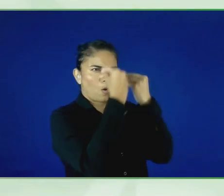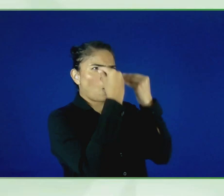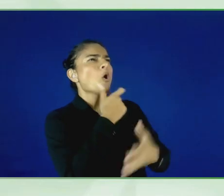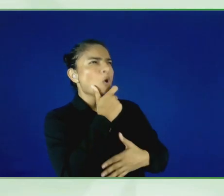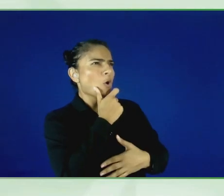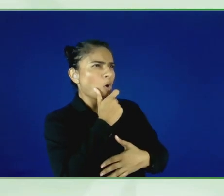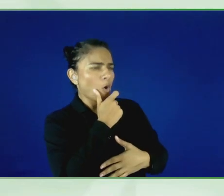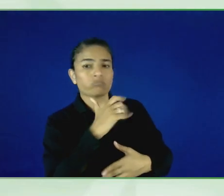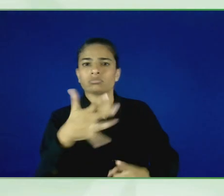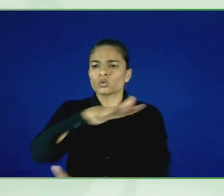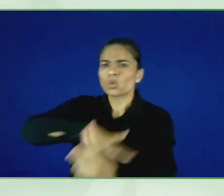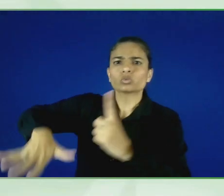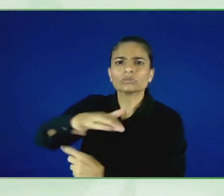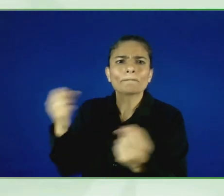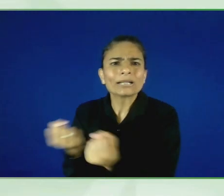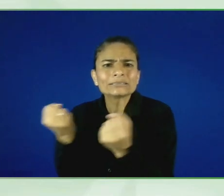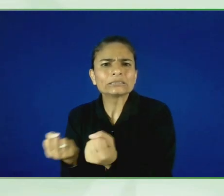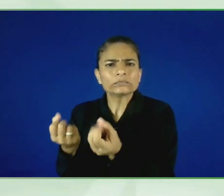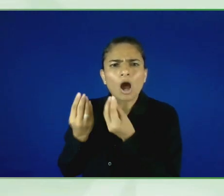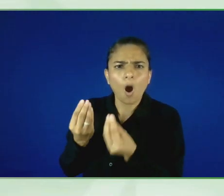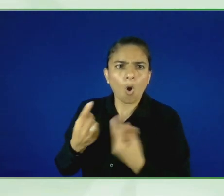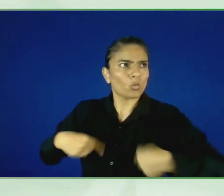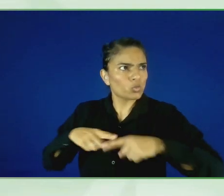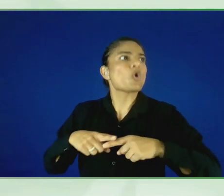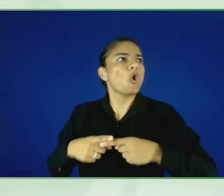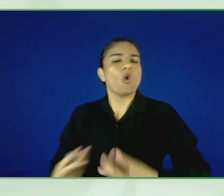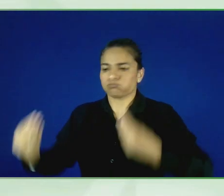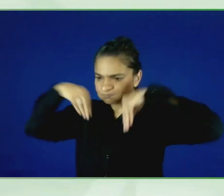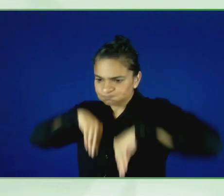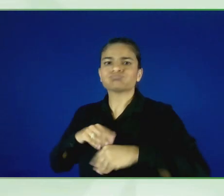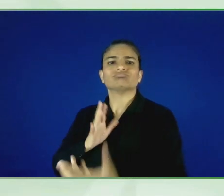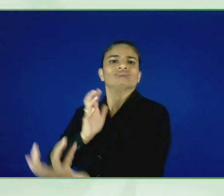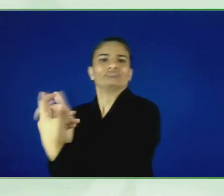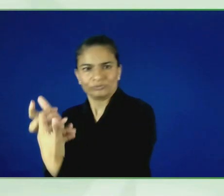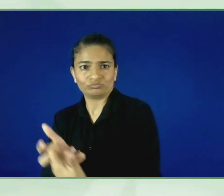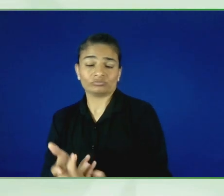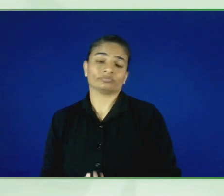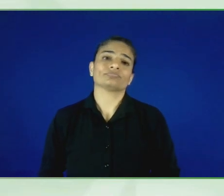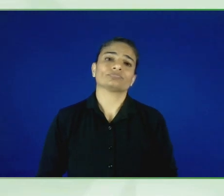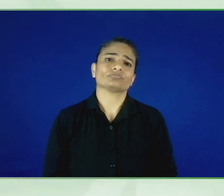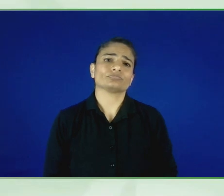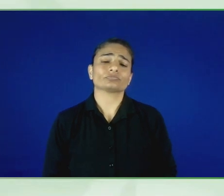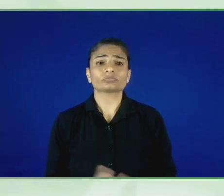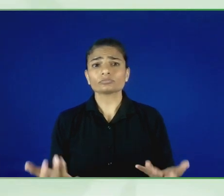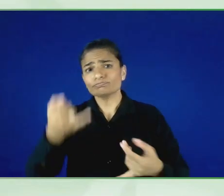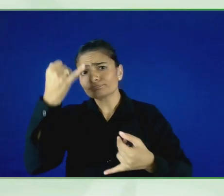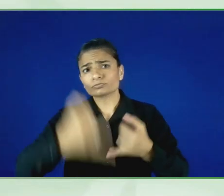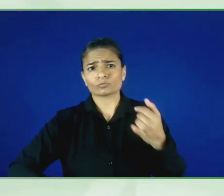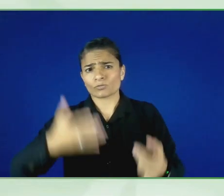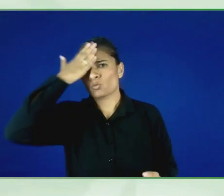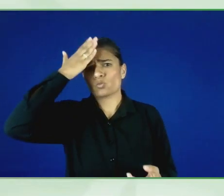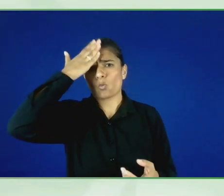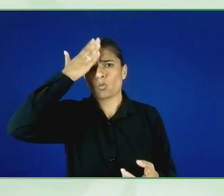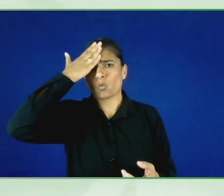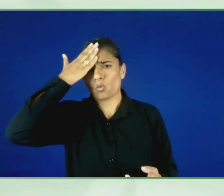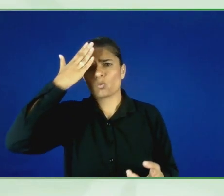know that Wolfgang mentioned this as well, and I'm glad to hear that we're doing this, but we